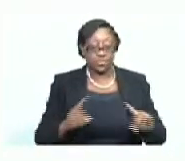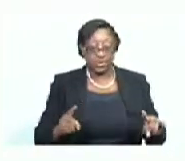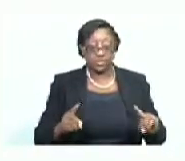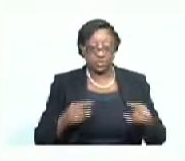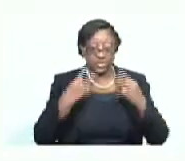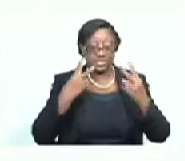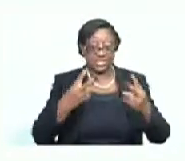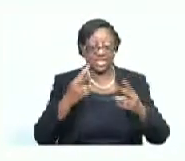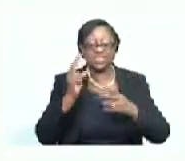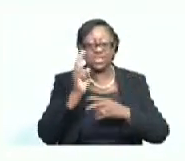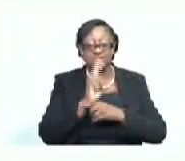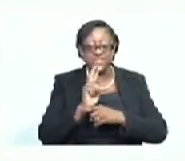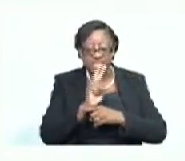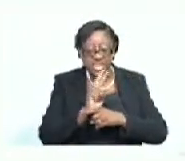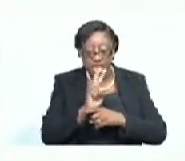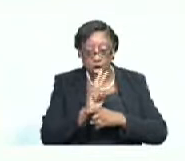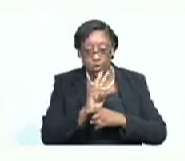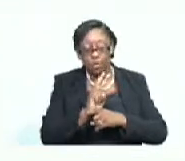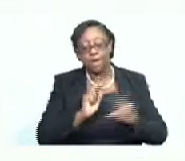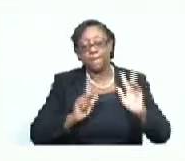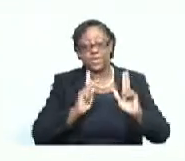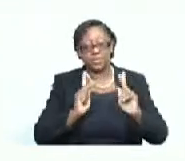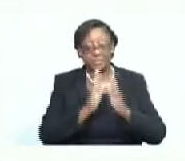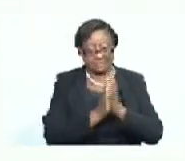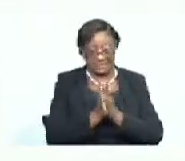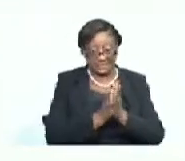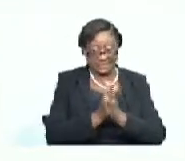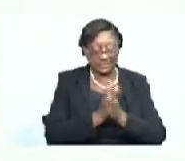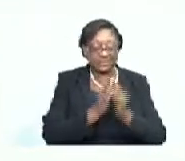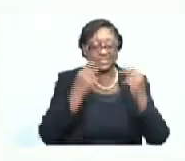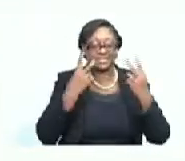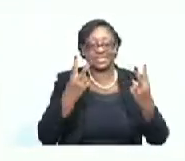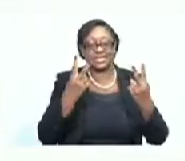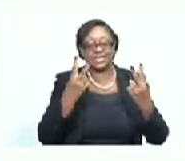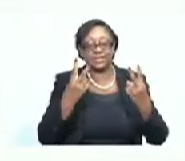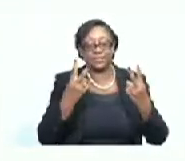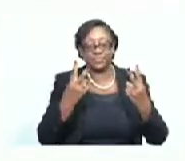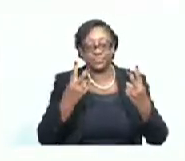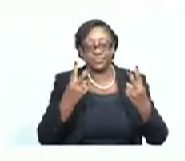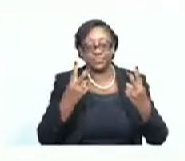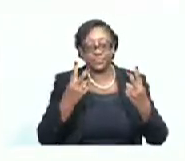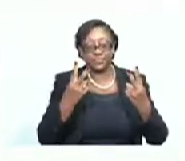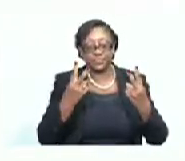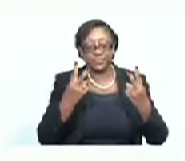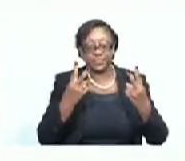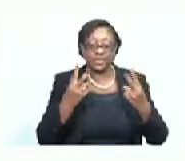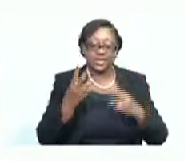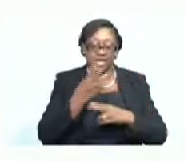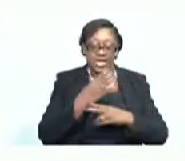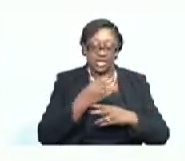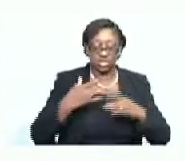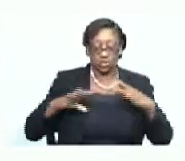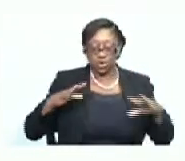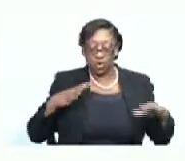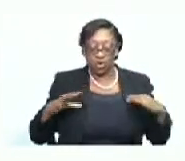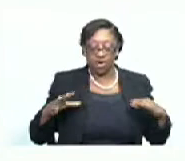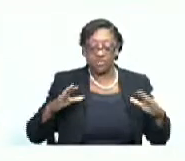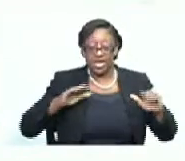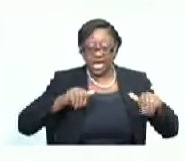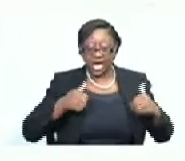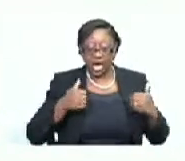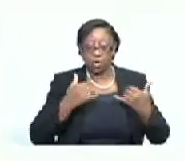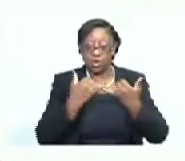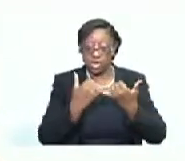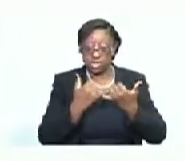coming up next that people should eagerly anticipate is going to be a scene where, you know, you're showing off a little bit of how relationships